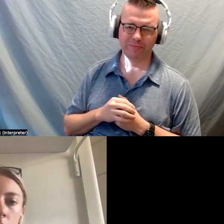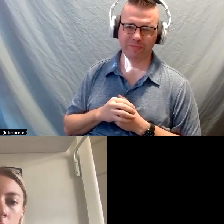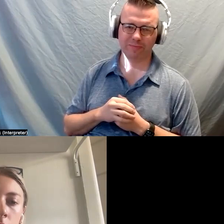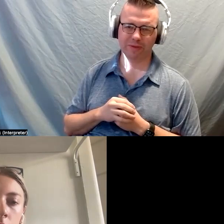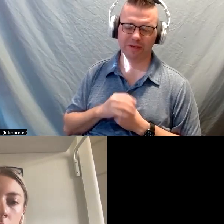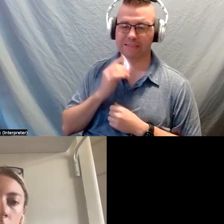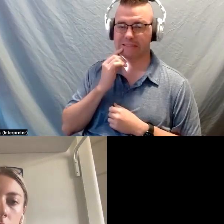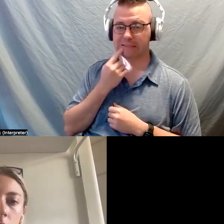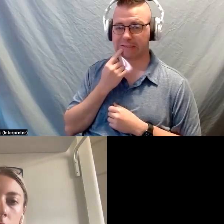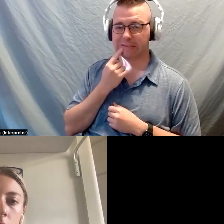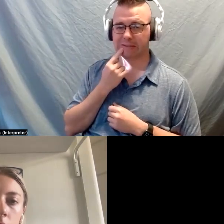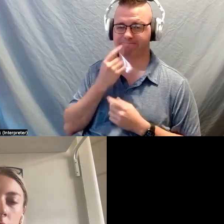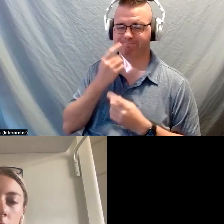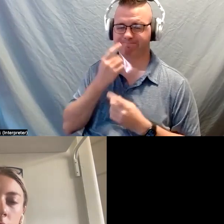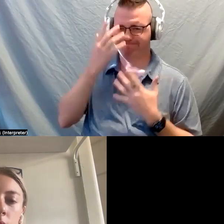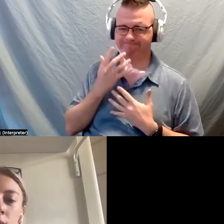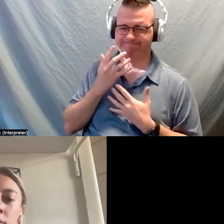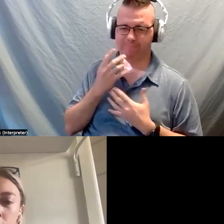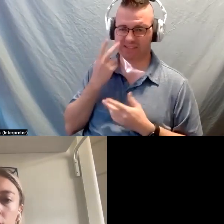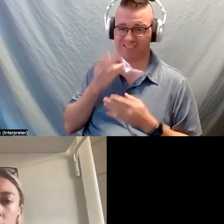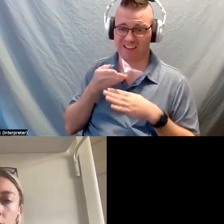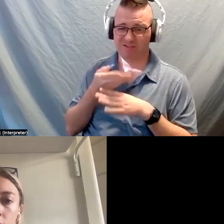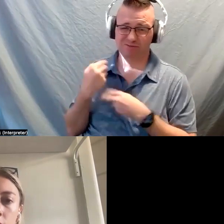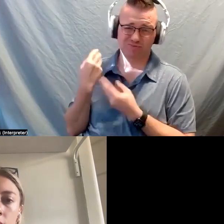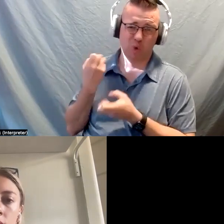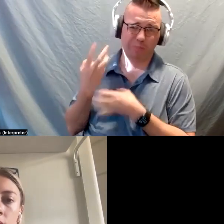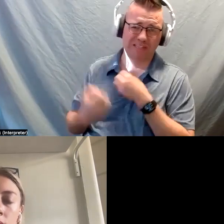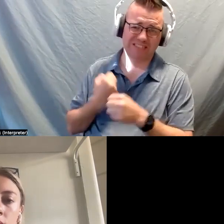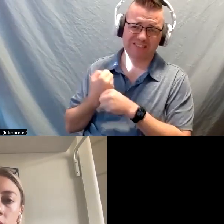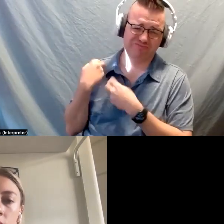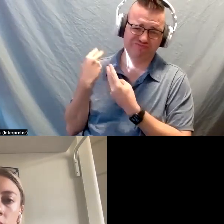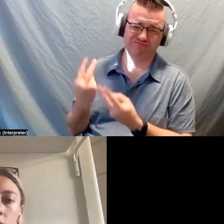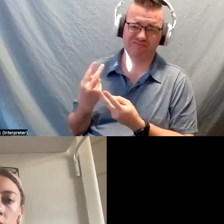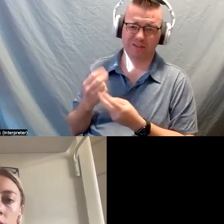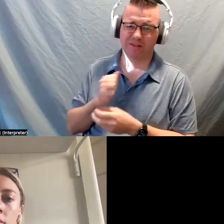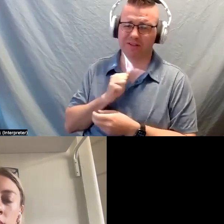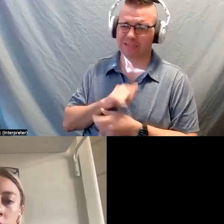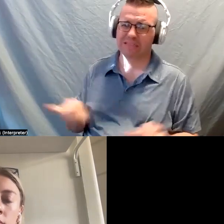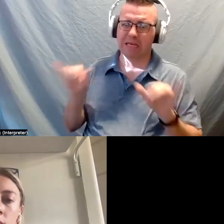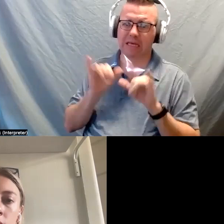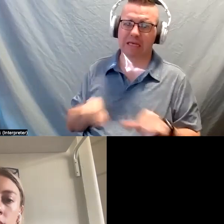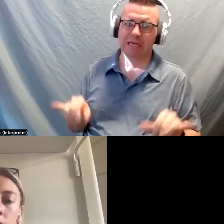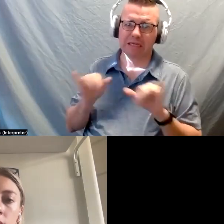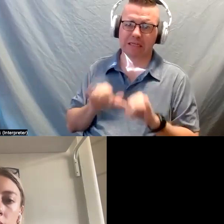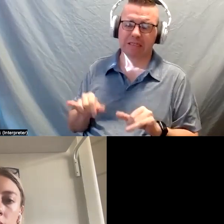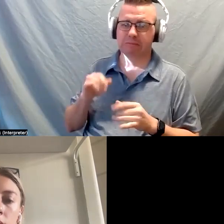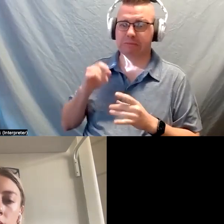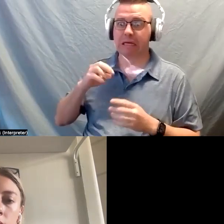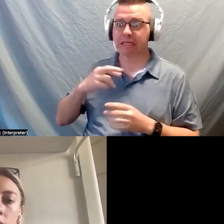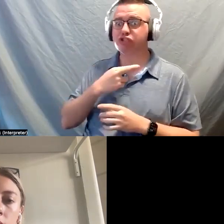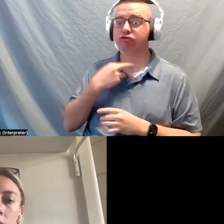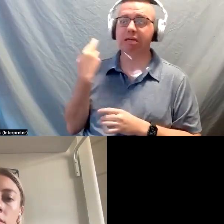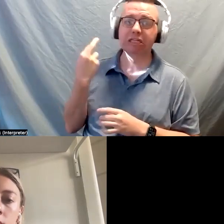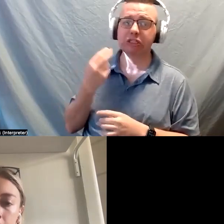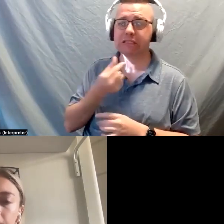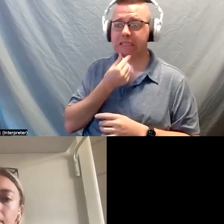It's extremely depressing to see after all these years that the same old tropes of, the dangers that gay